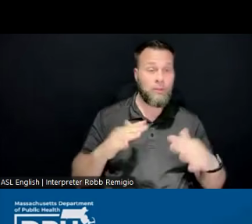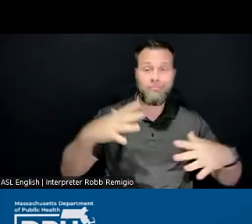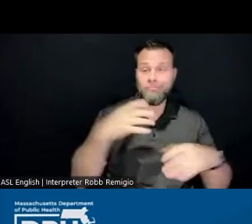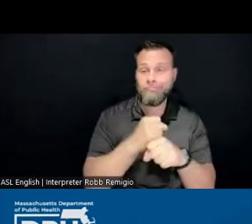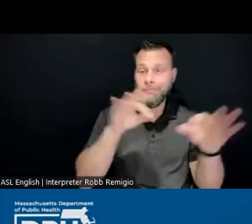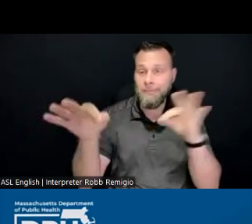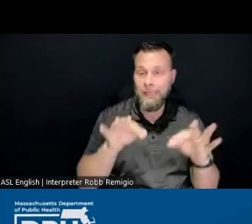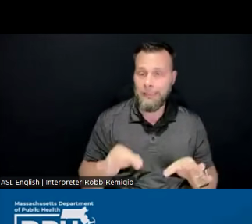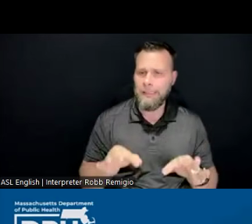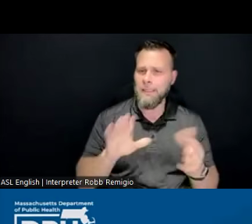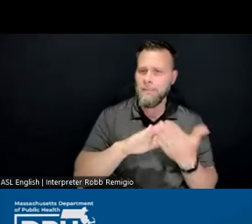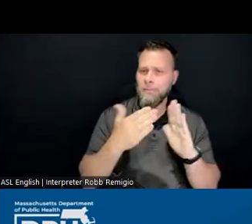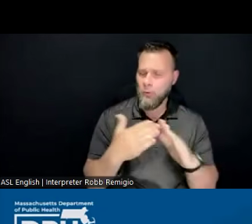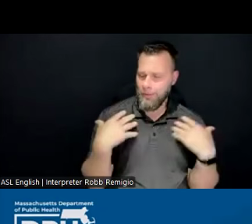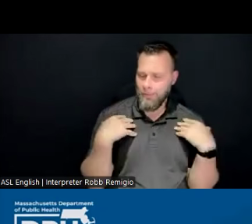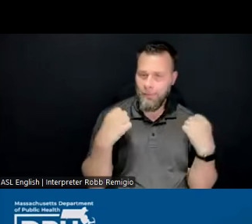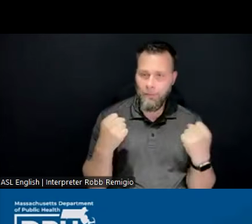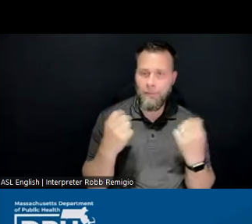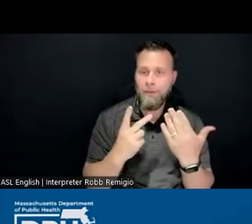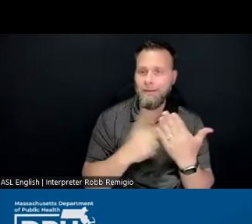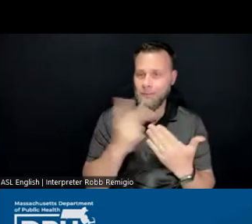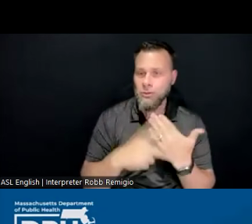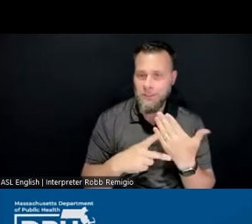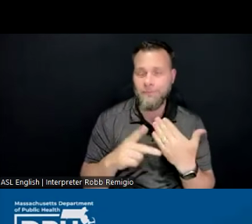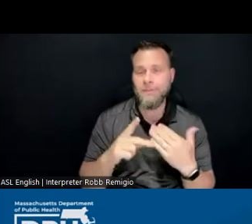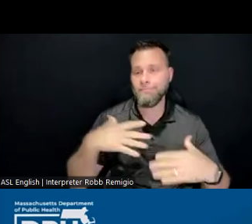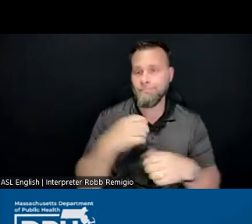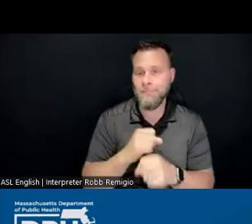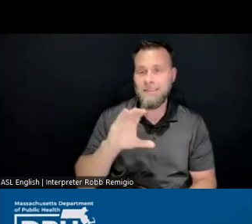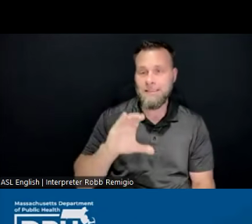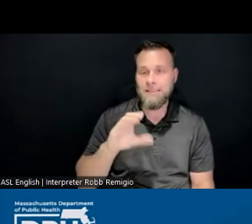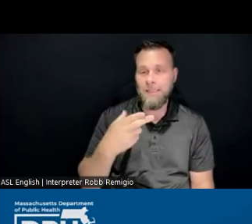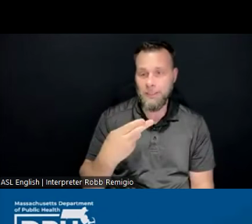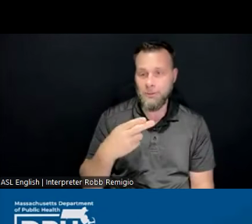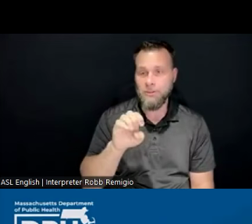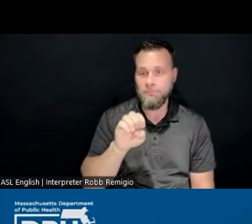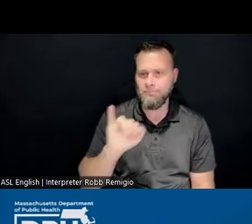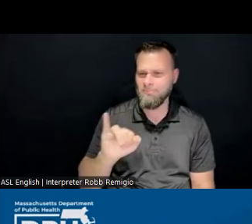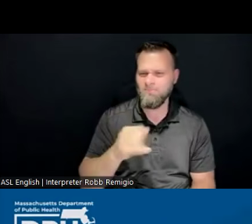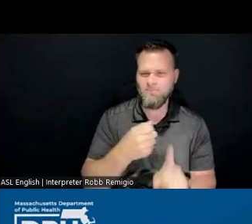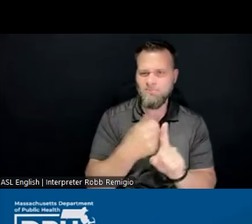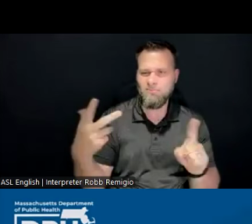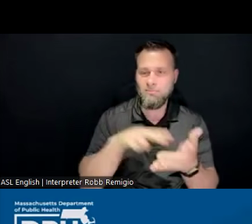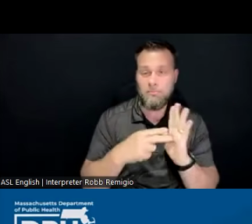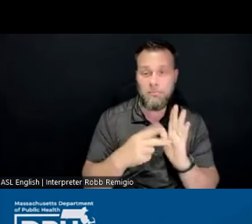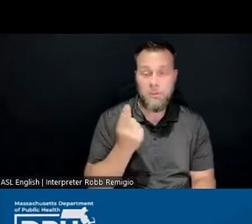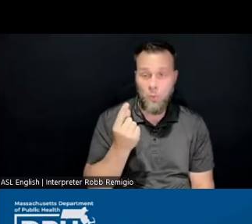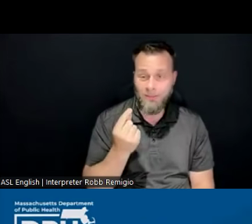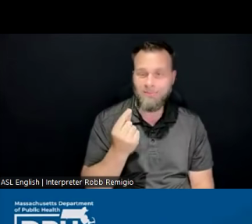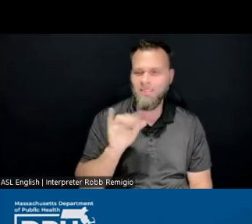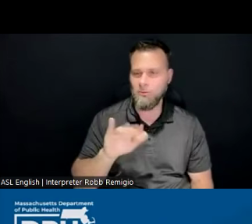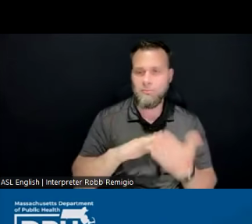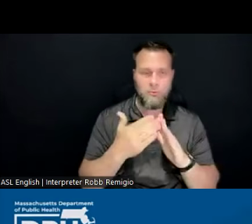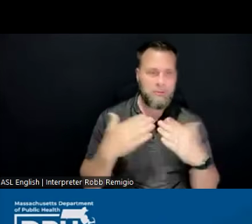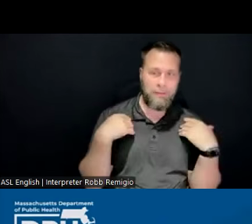the Community Health Equity Initiative, or CHEI, is, which is the kind of